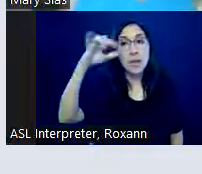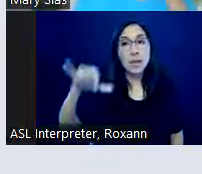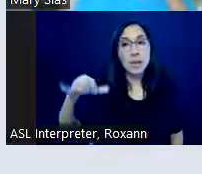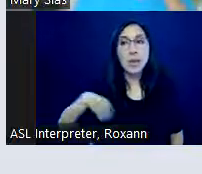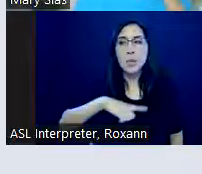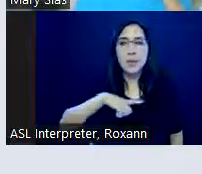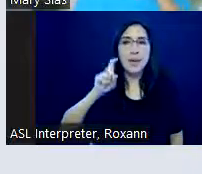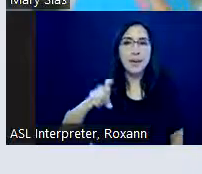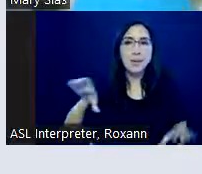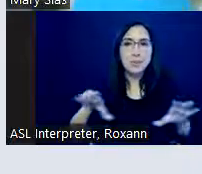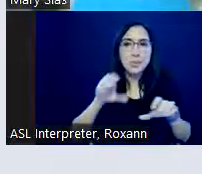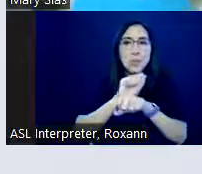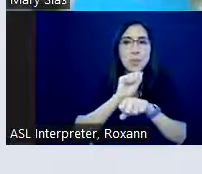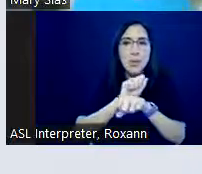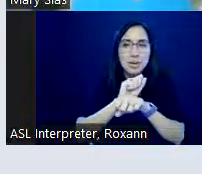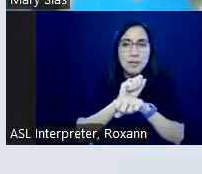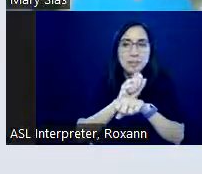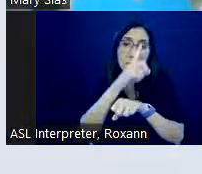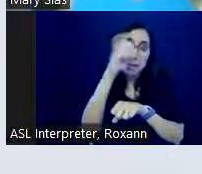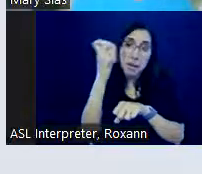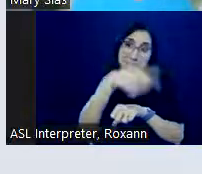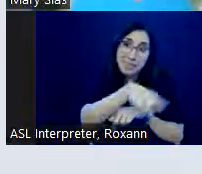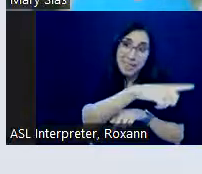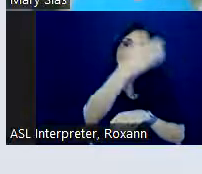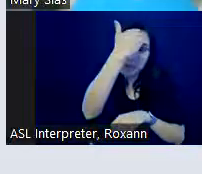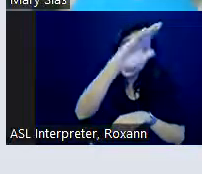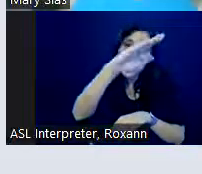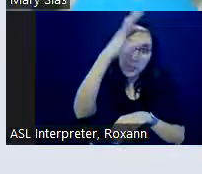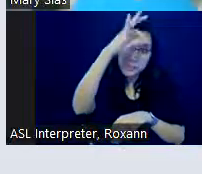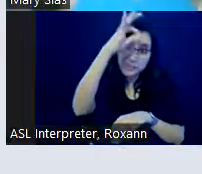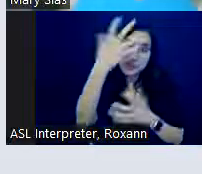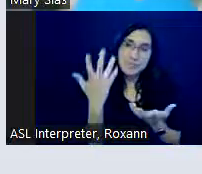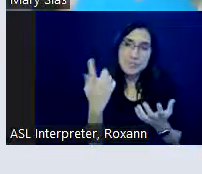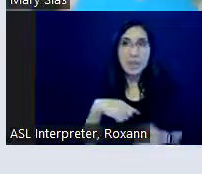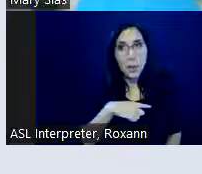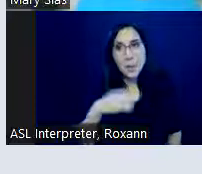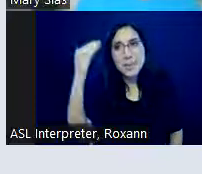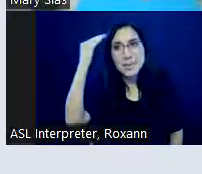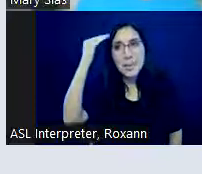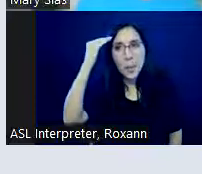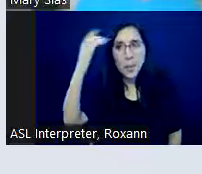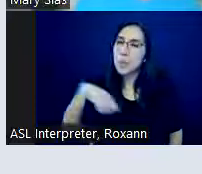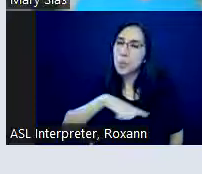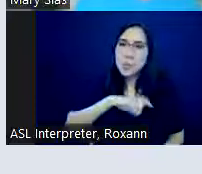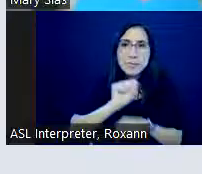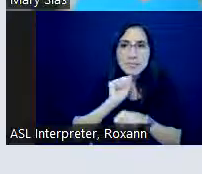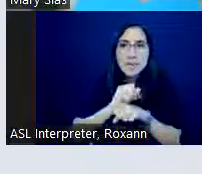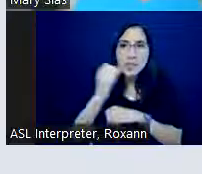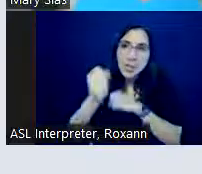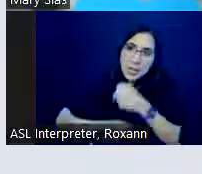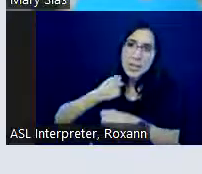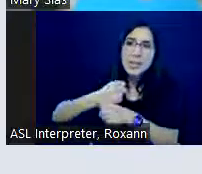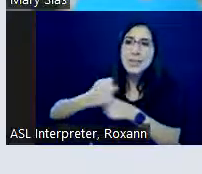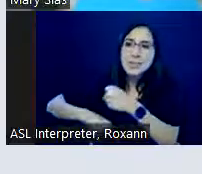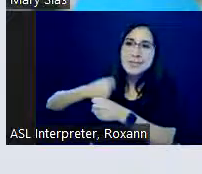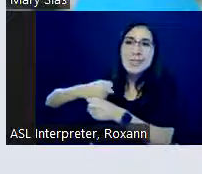work. Because they don't know. And we do. We've been doing this for years, so we do. So we have to